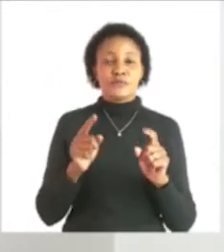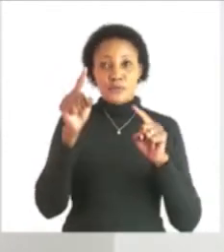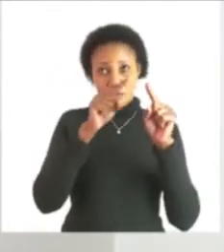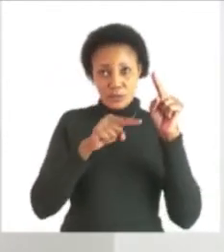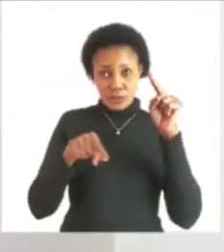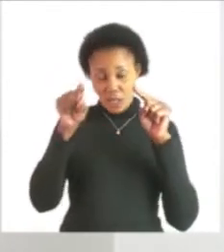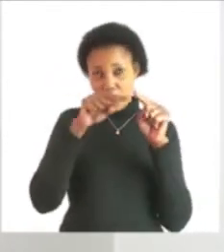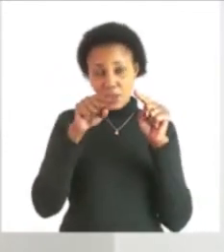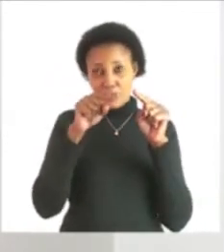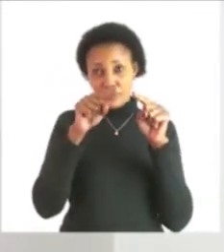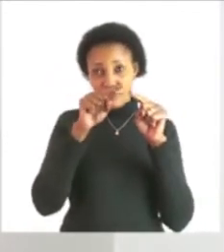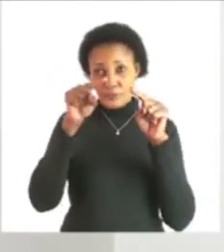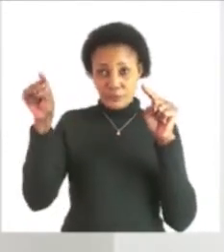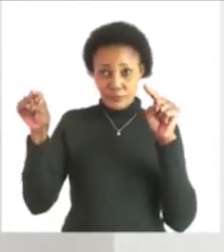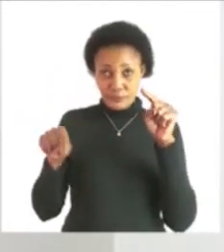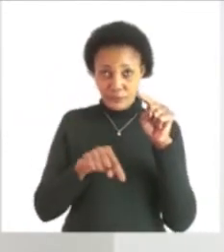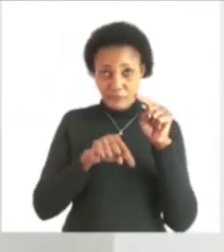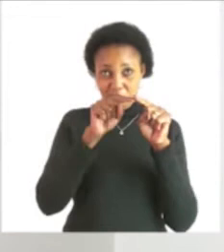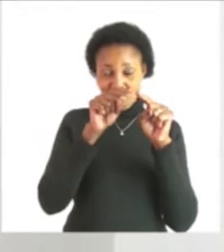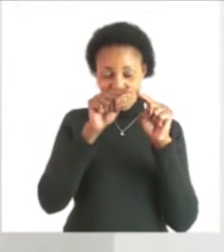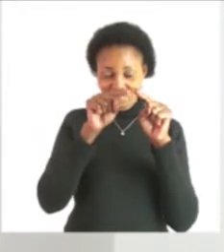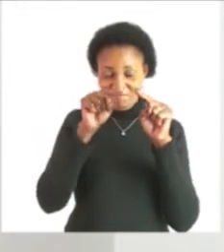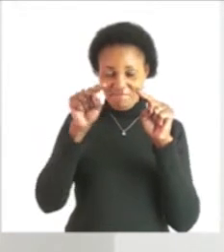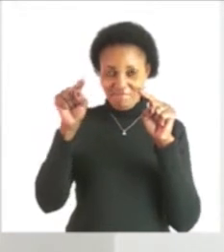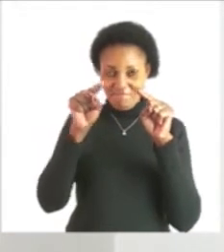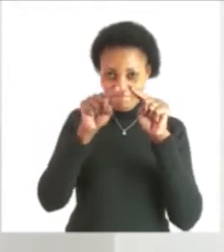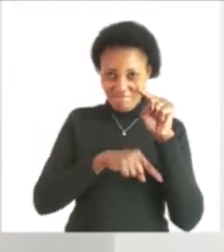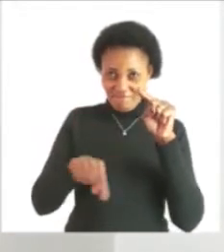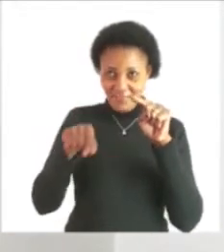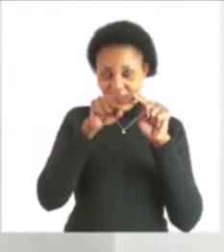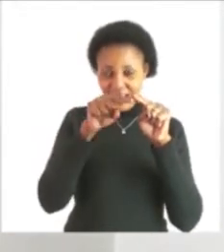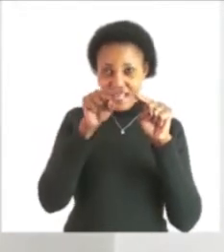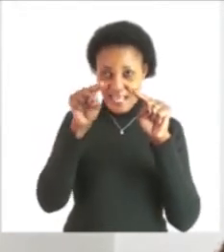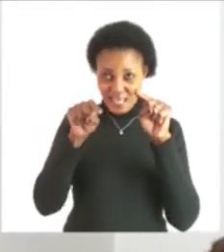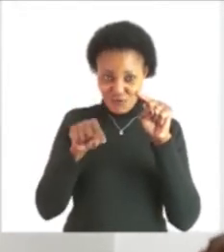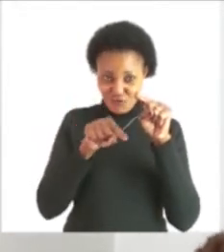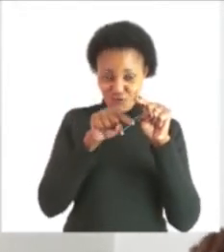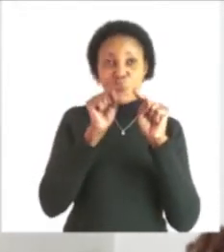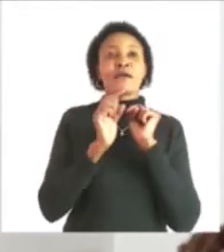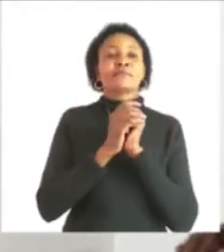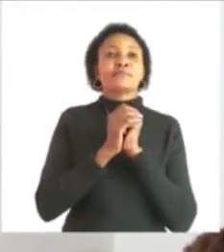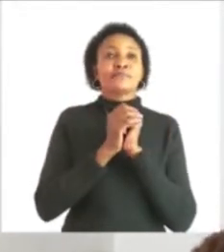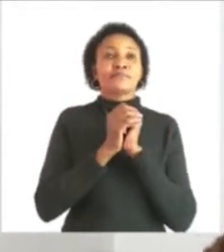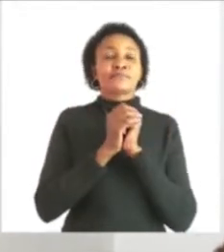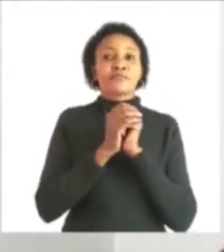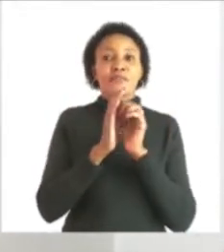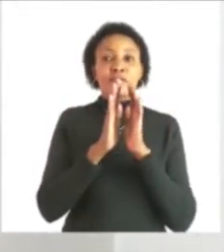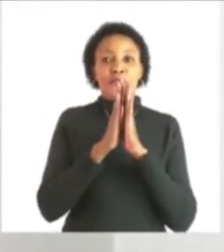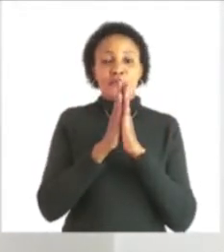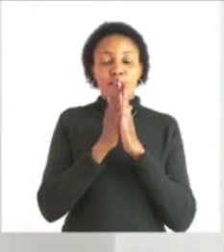circle, rectangle, triangle, square. And if you go to page